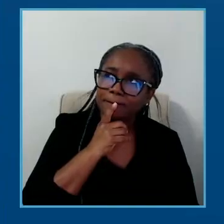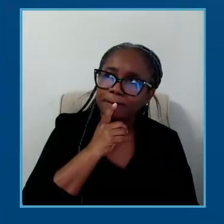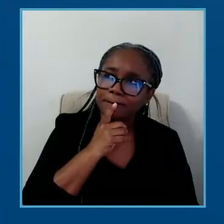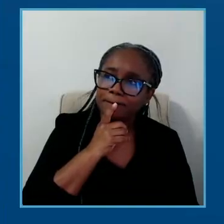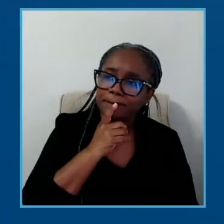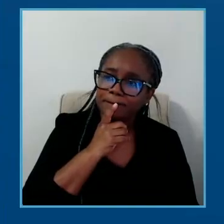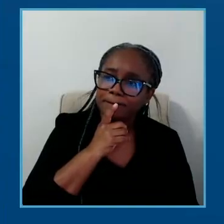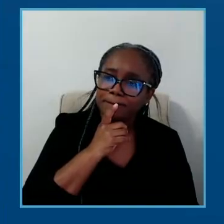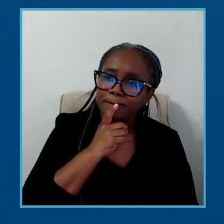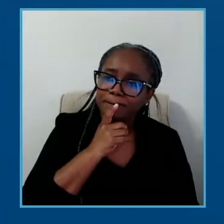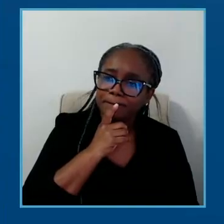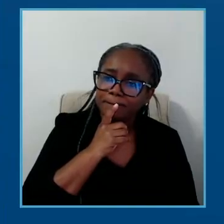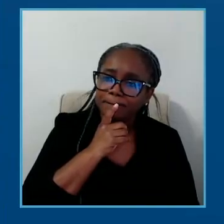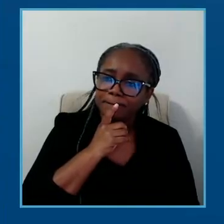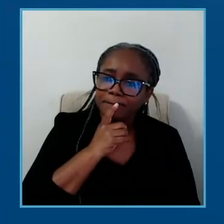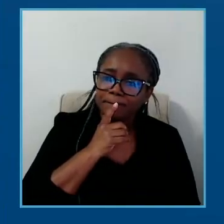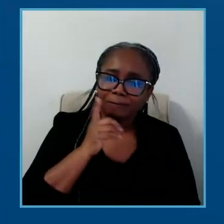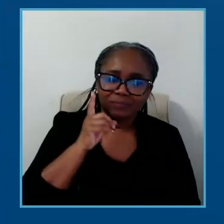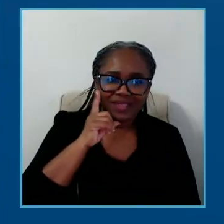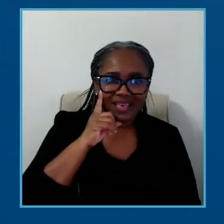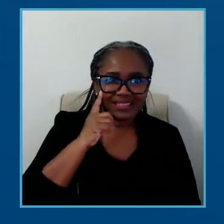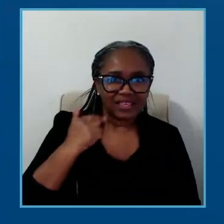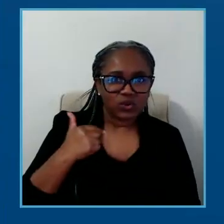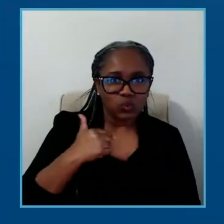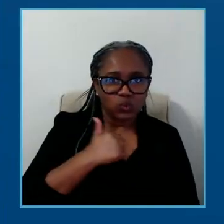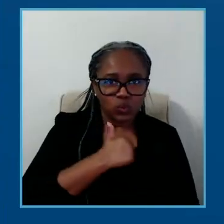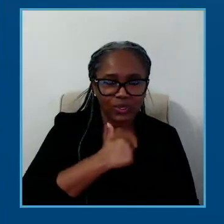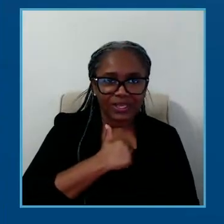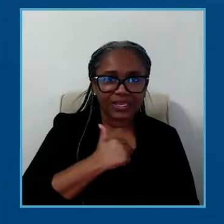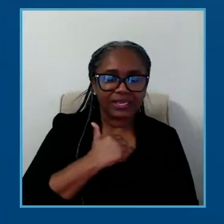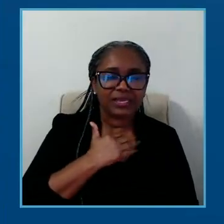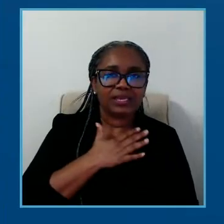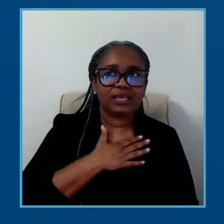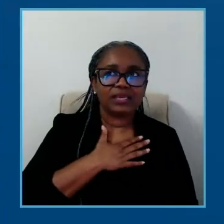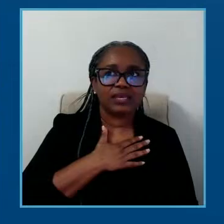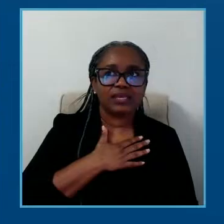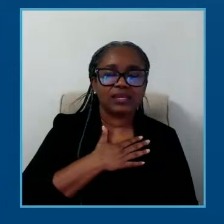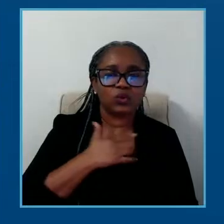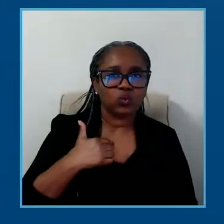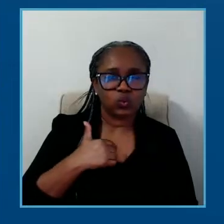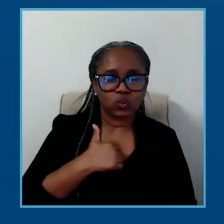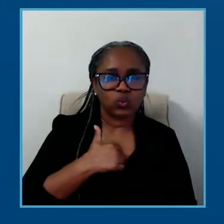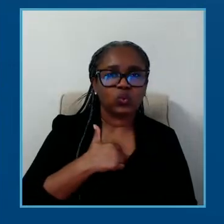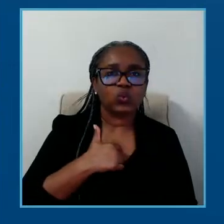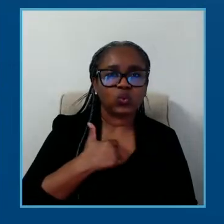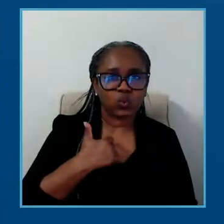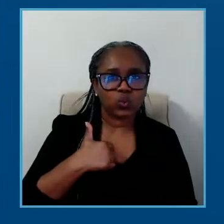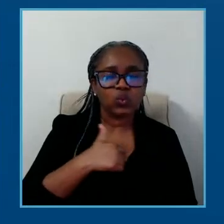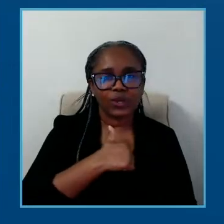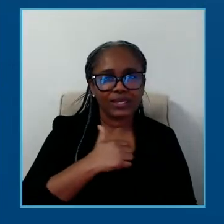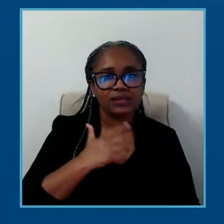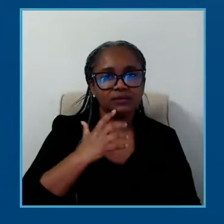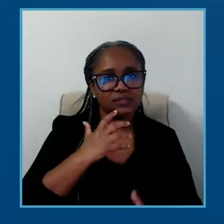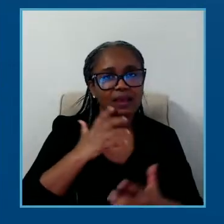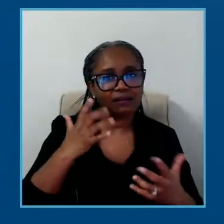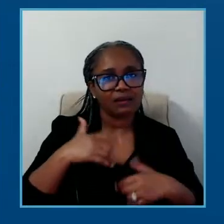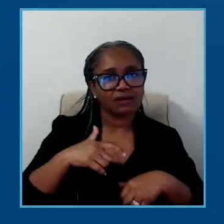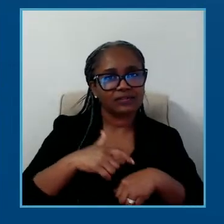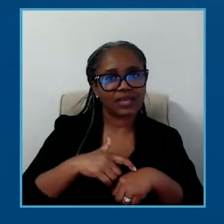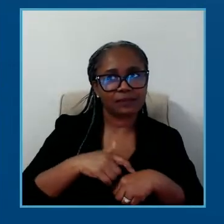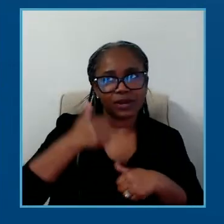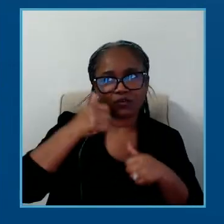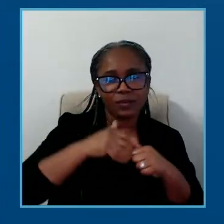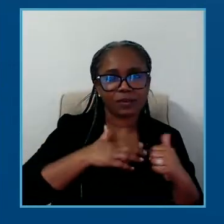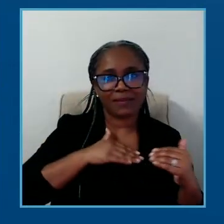I think we spent a lot of time, and I remember my colleague, Ms. Pelosi, helping us